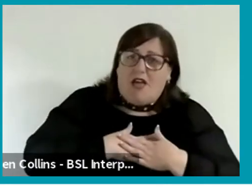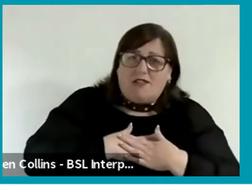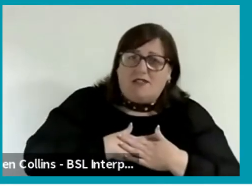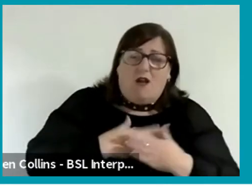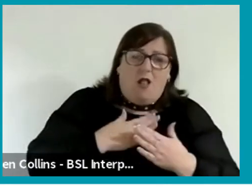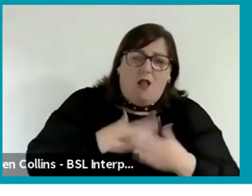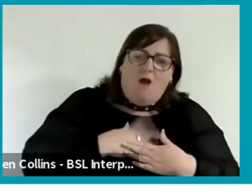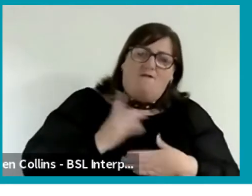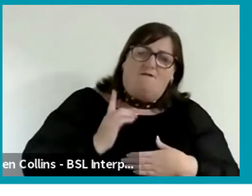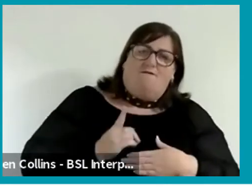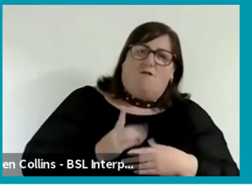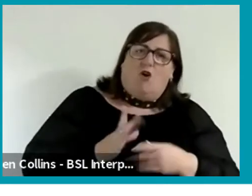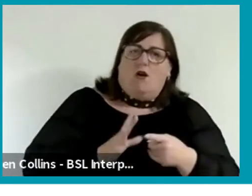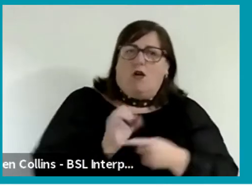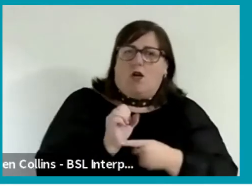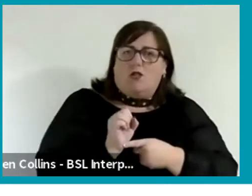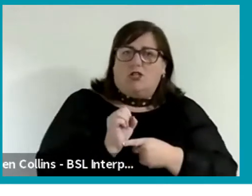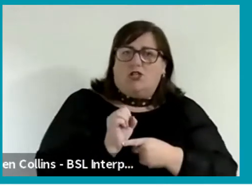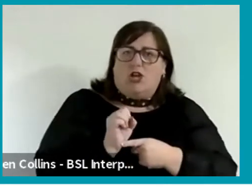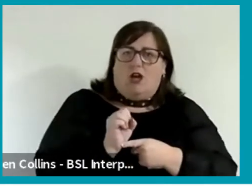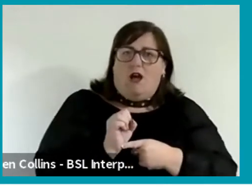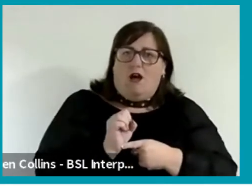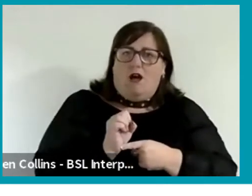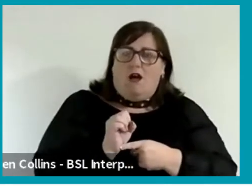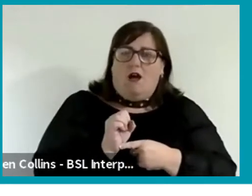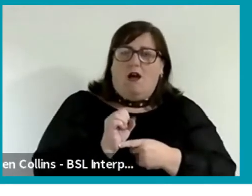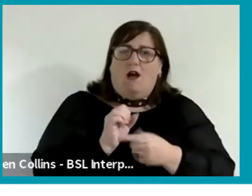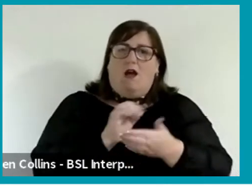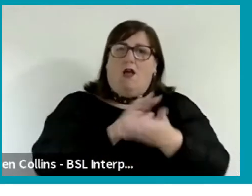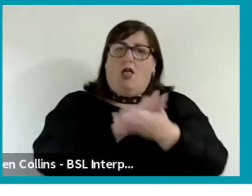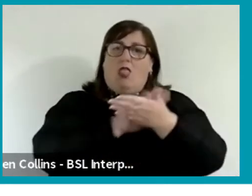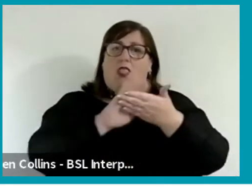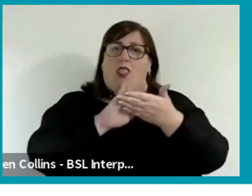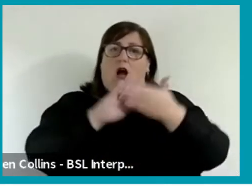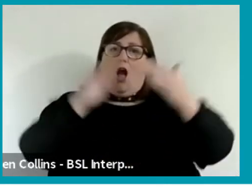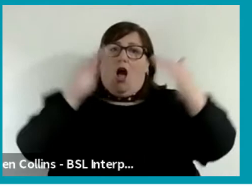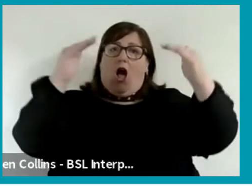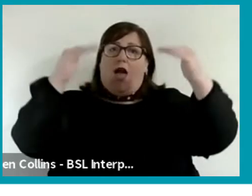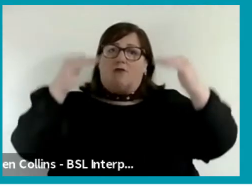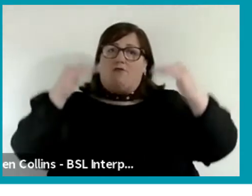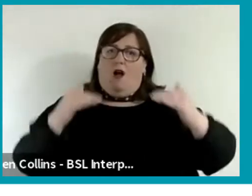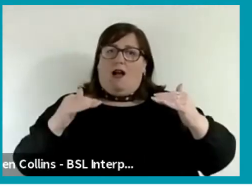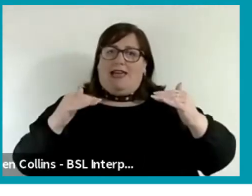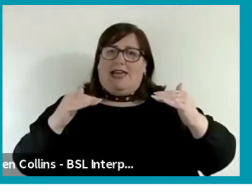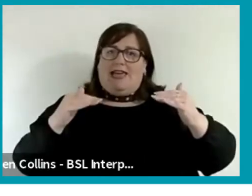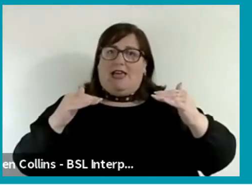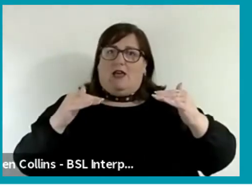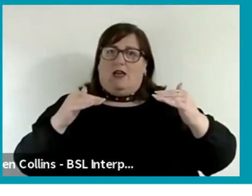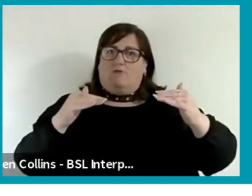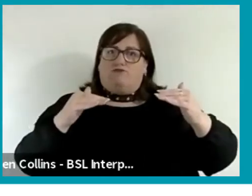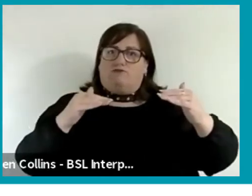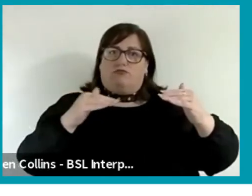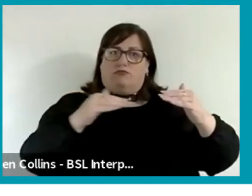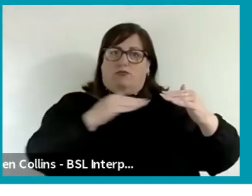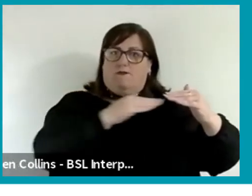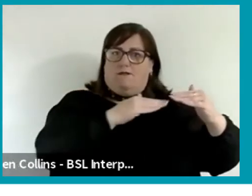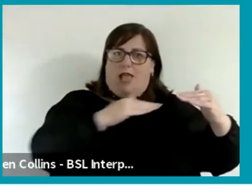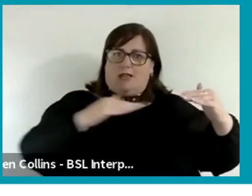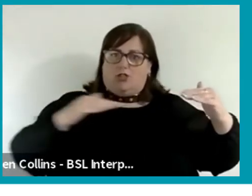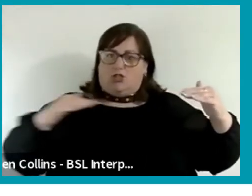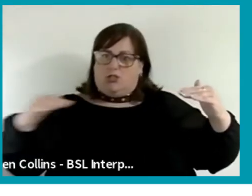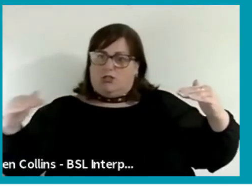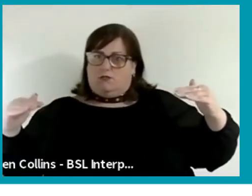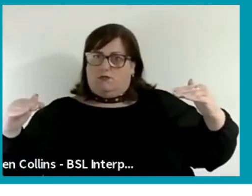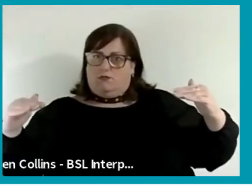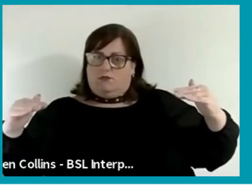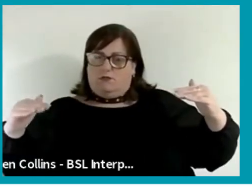culture, is that there's a very flat hierarchy, especially in markets. We've got the coaches and we've got the traders and analysts. And the coaches want the traders